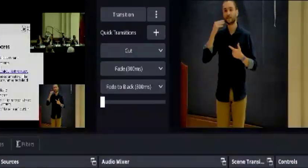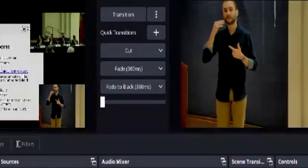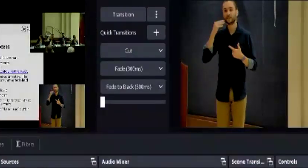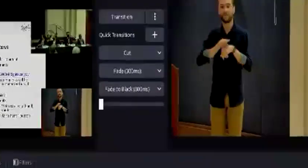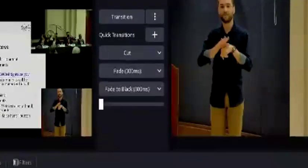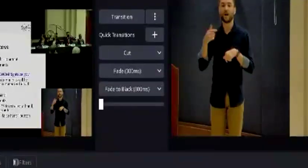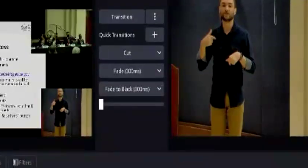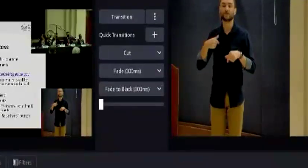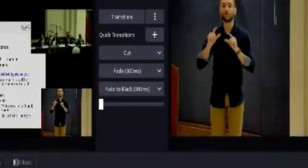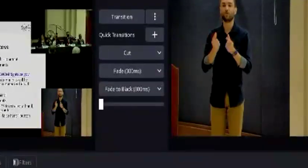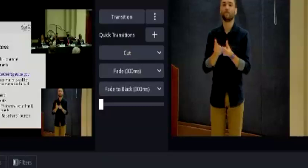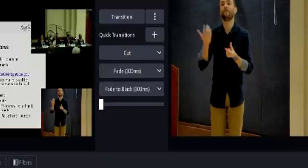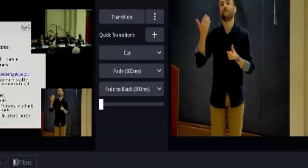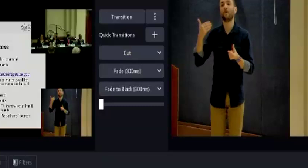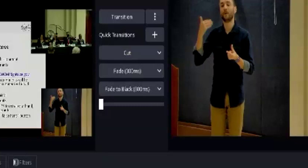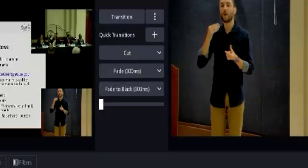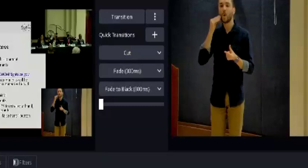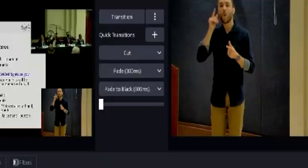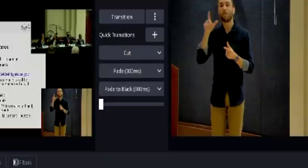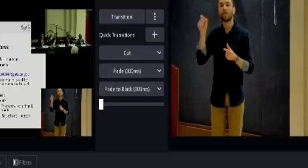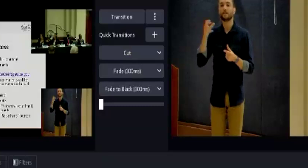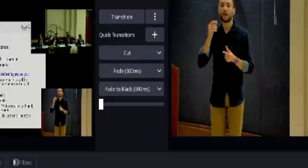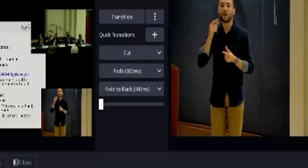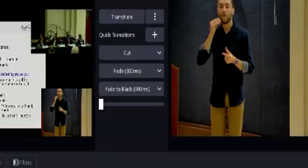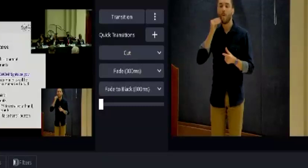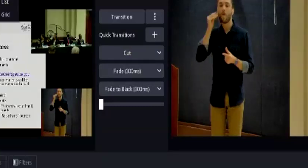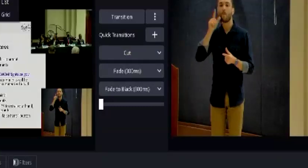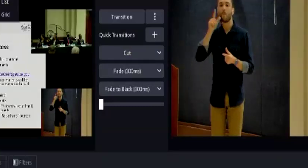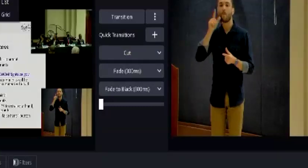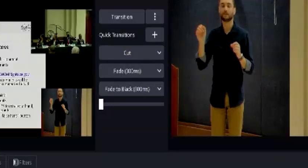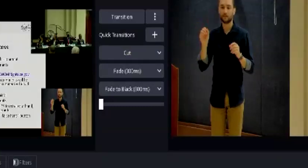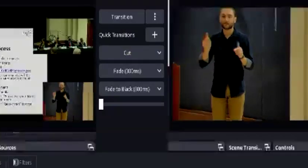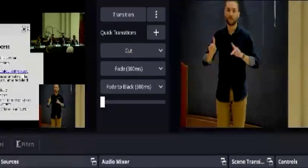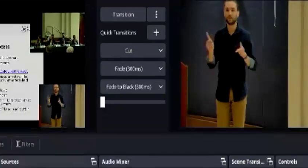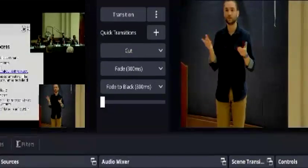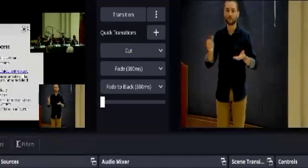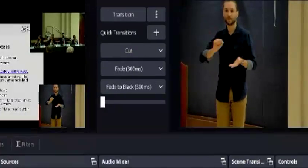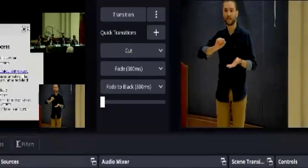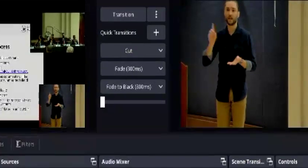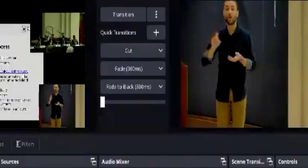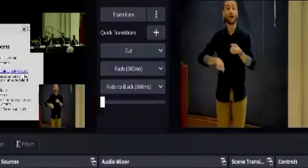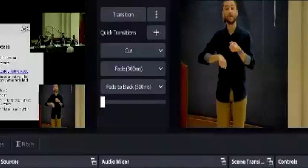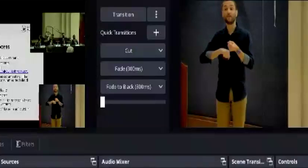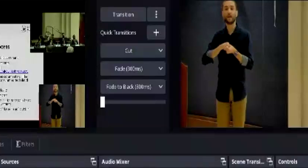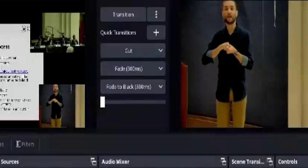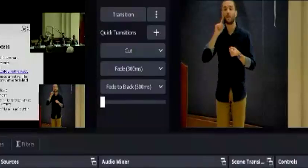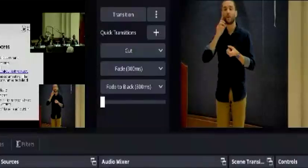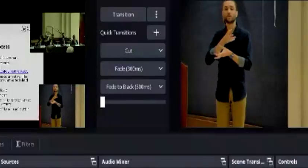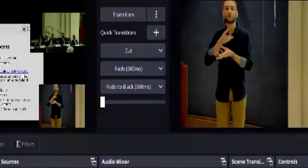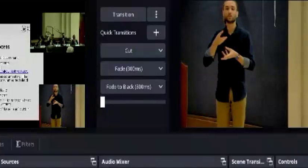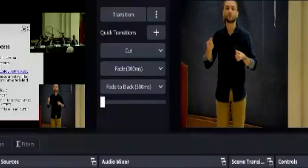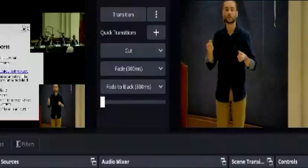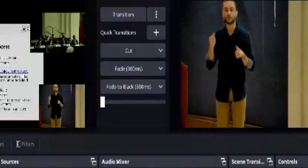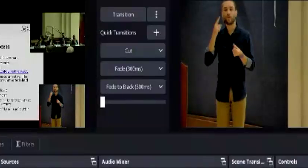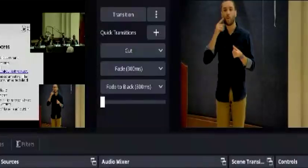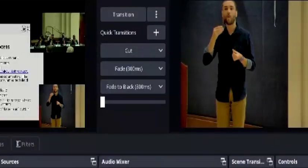of formerly homeless and homeless individuals here in San Diego that advocate for solutions to